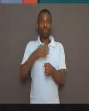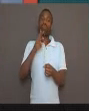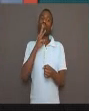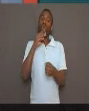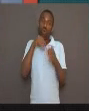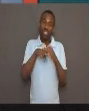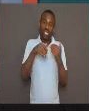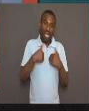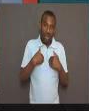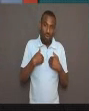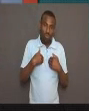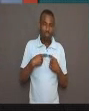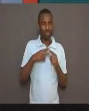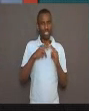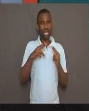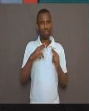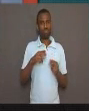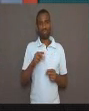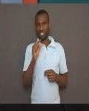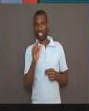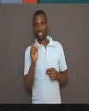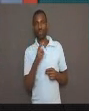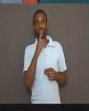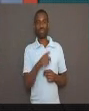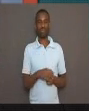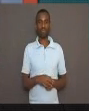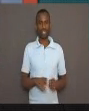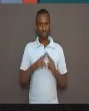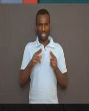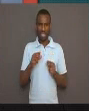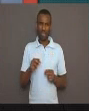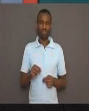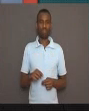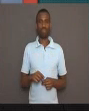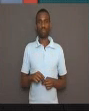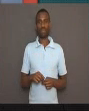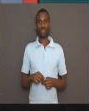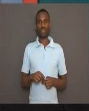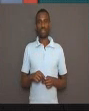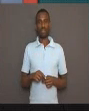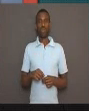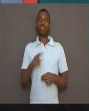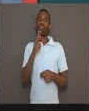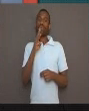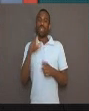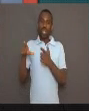The thinnest tube has the most surface area in contact with the